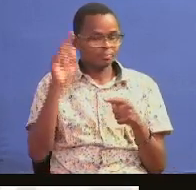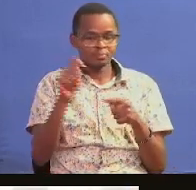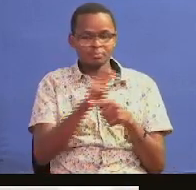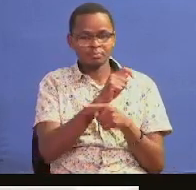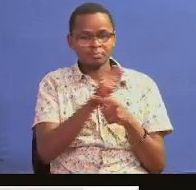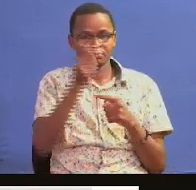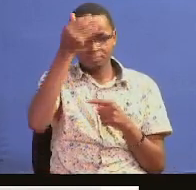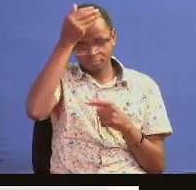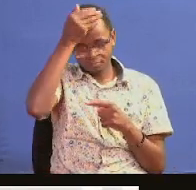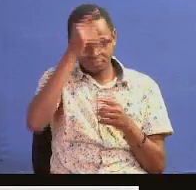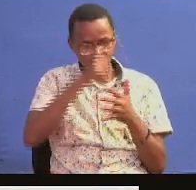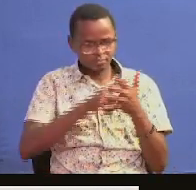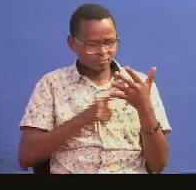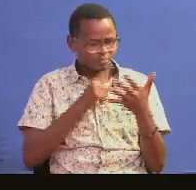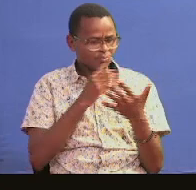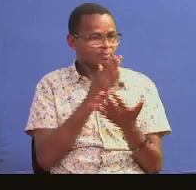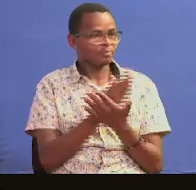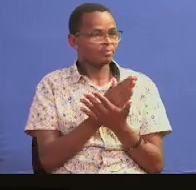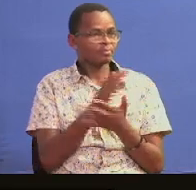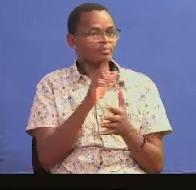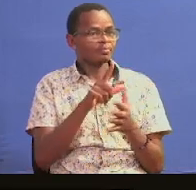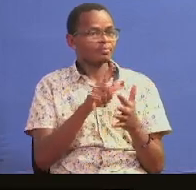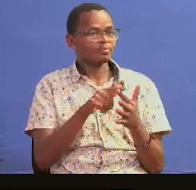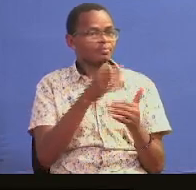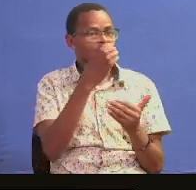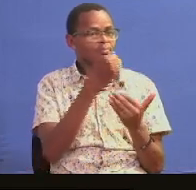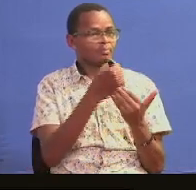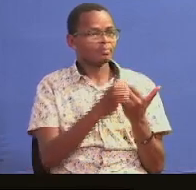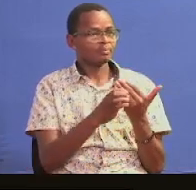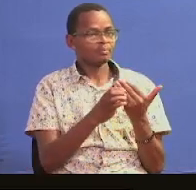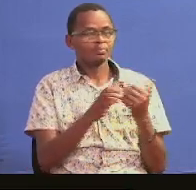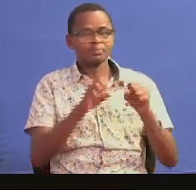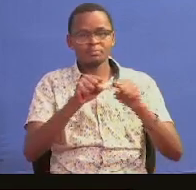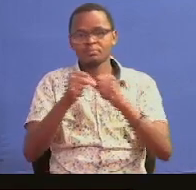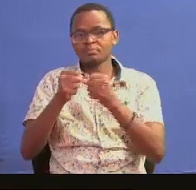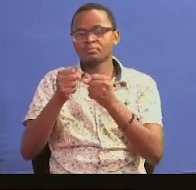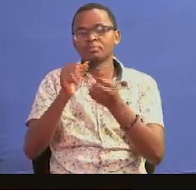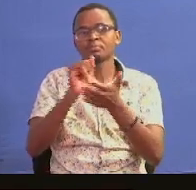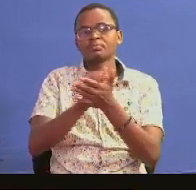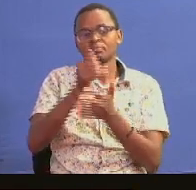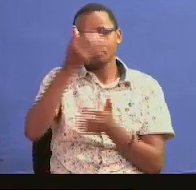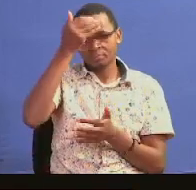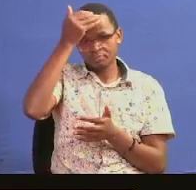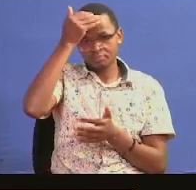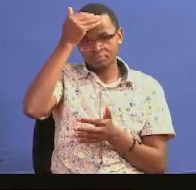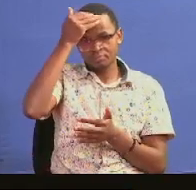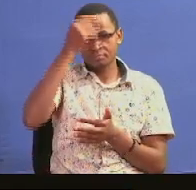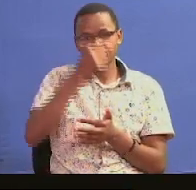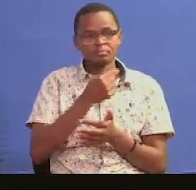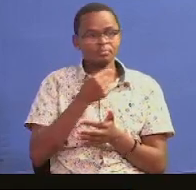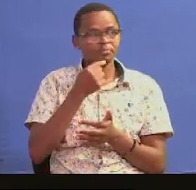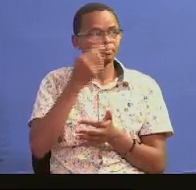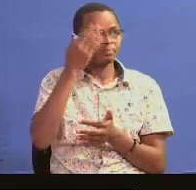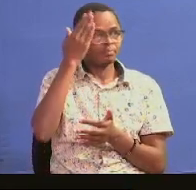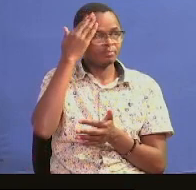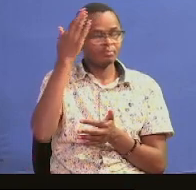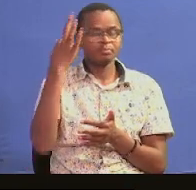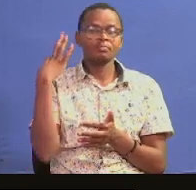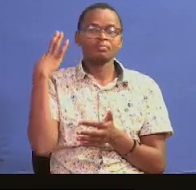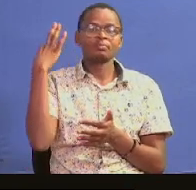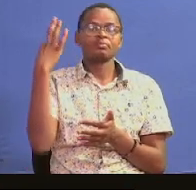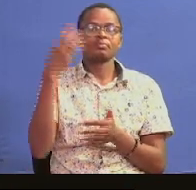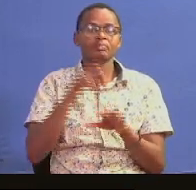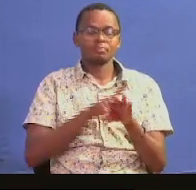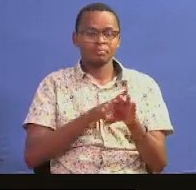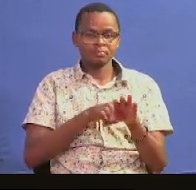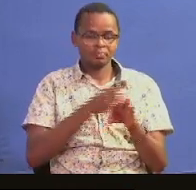to train nurses, they are not sure what they are training. At the end of the day, we are diluting that nurse who was highly regarded previously.